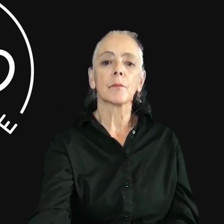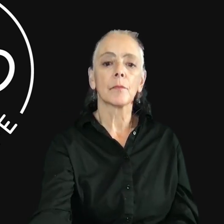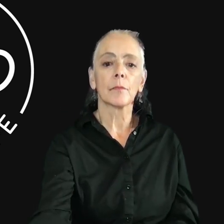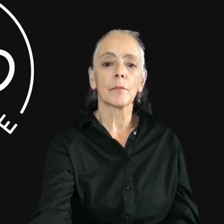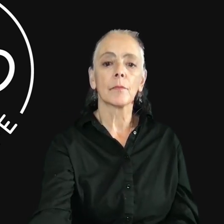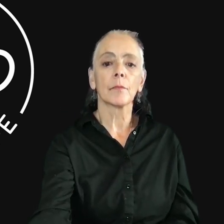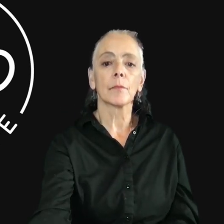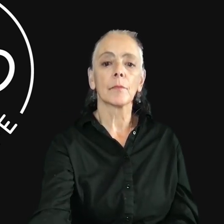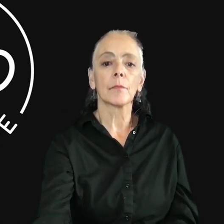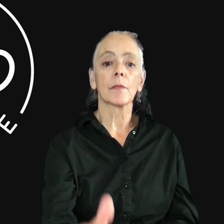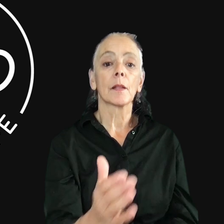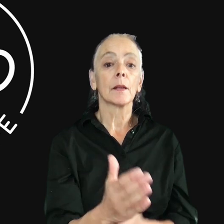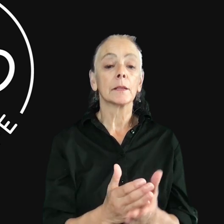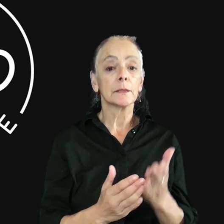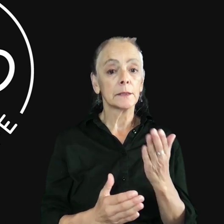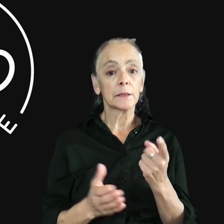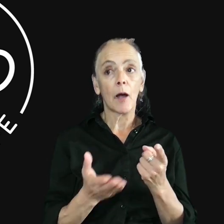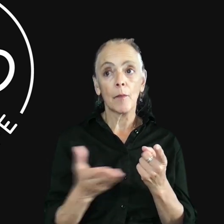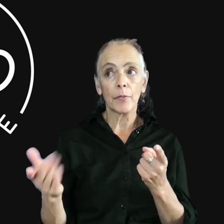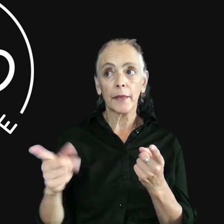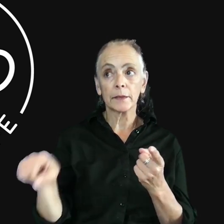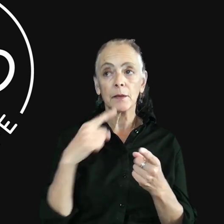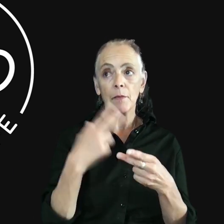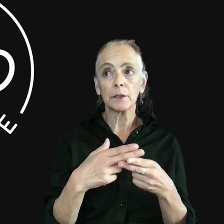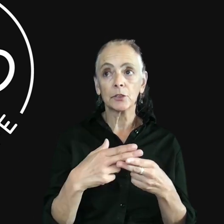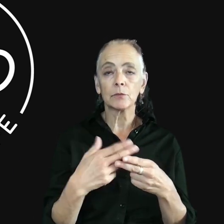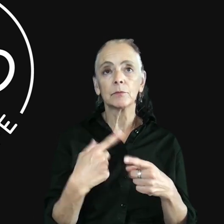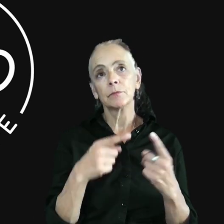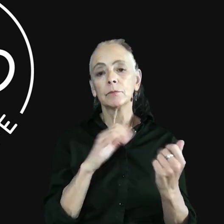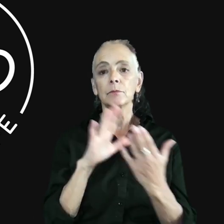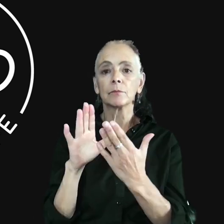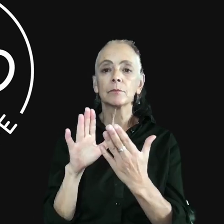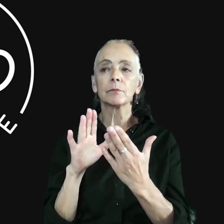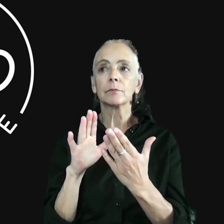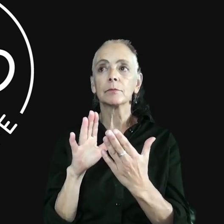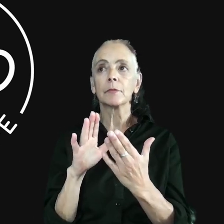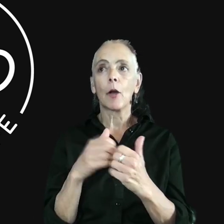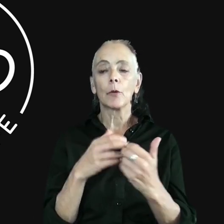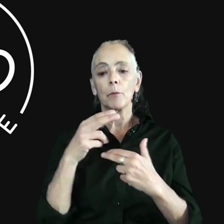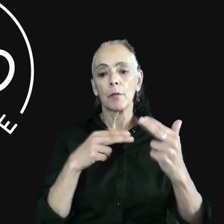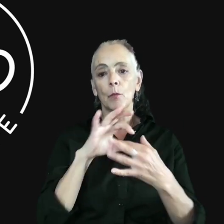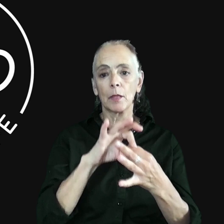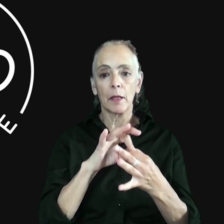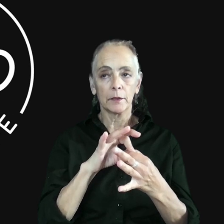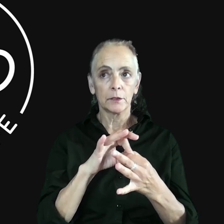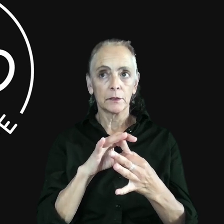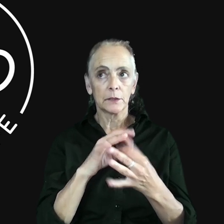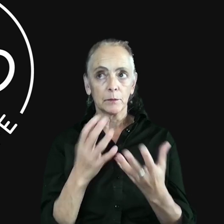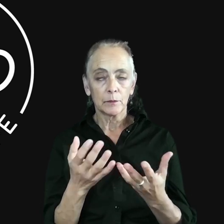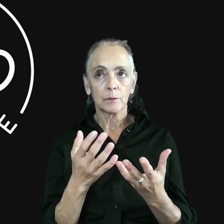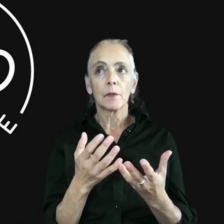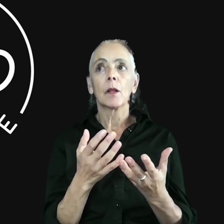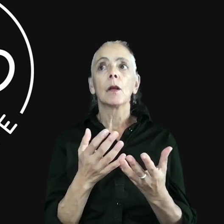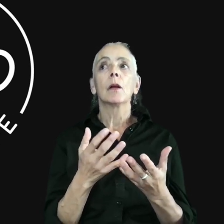that some of them mentioned to me about different strategies that they've had to kind of build relationships a little bit more efficiently was